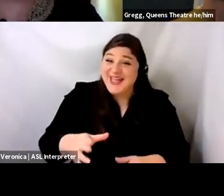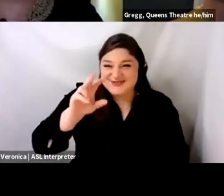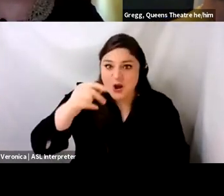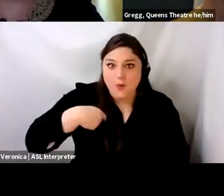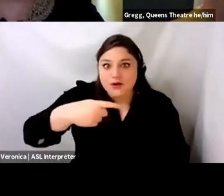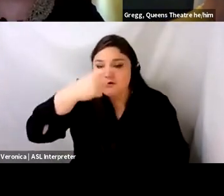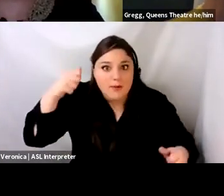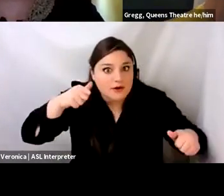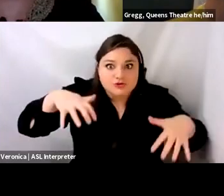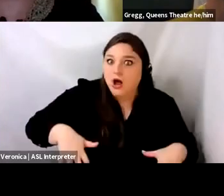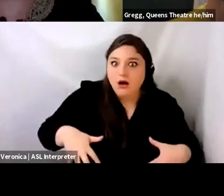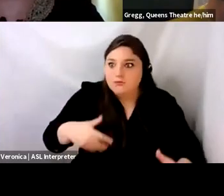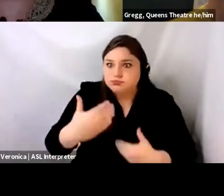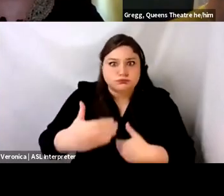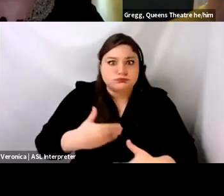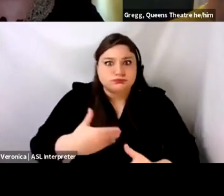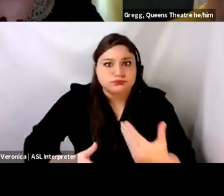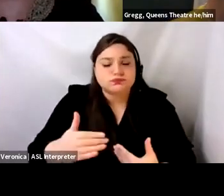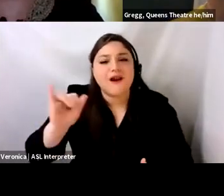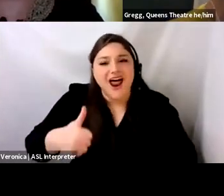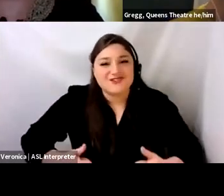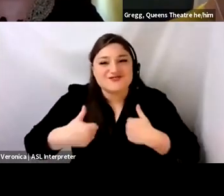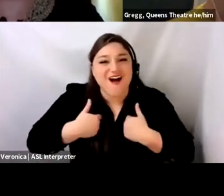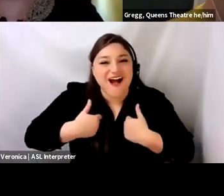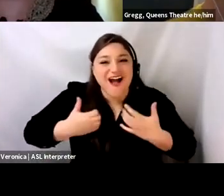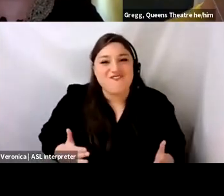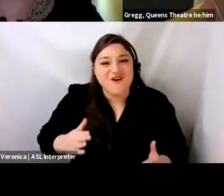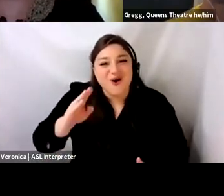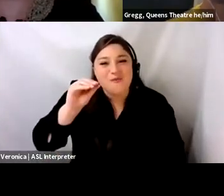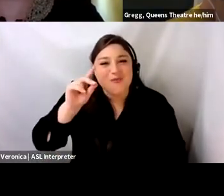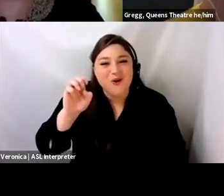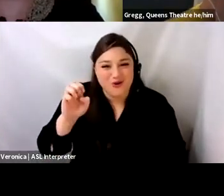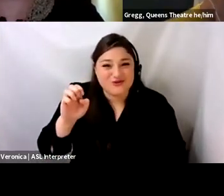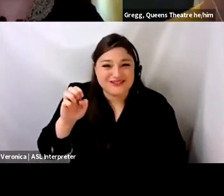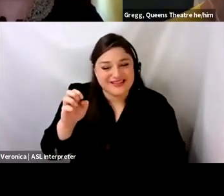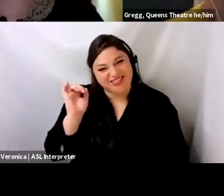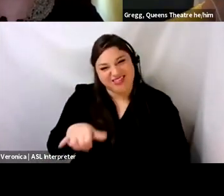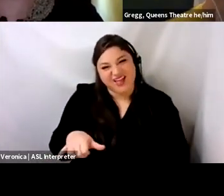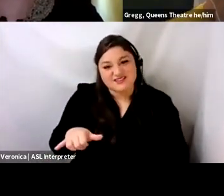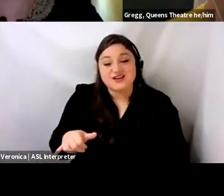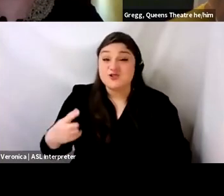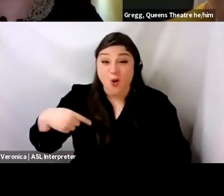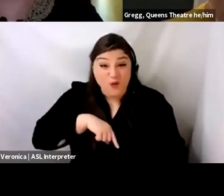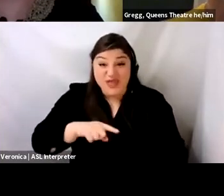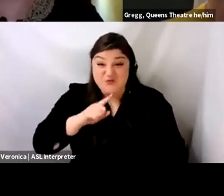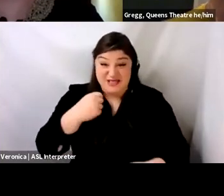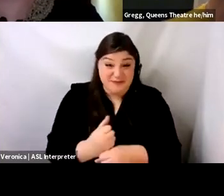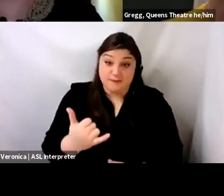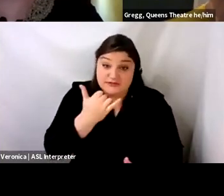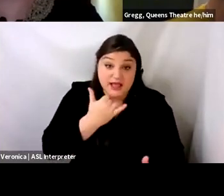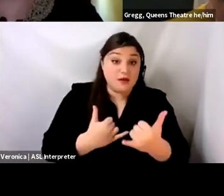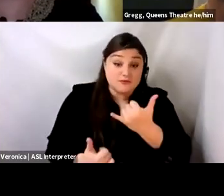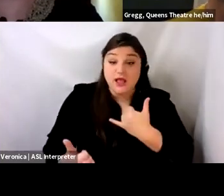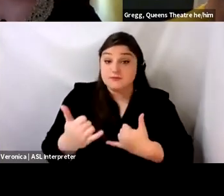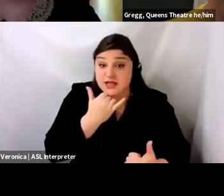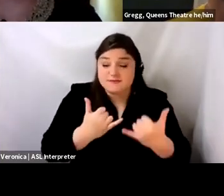us and this emphasis on, uh, accessibility and whatnot. So again, starting where you are, we are making every mistake. I think it's important to note too, that we are making